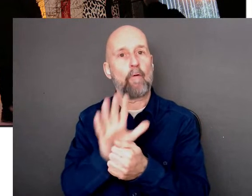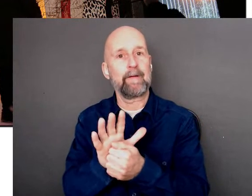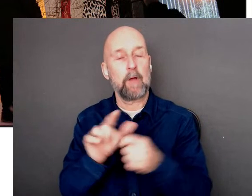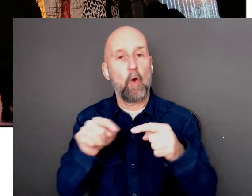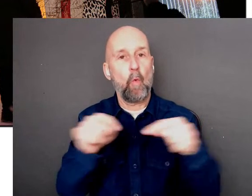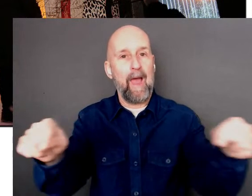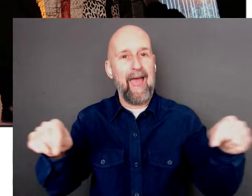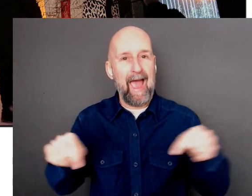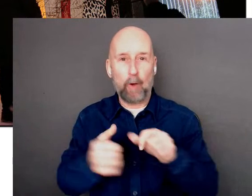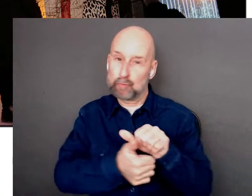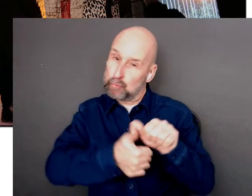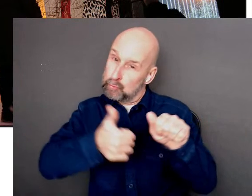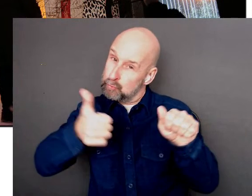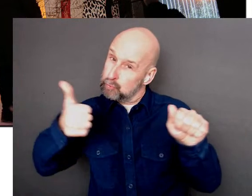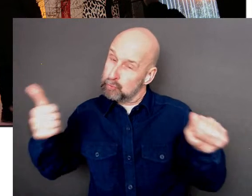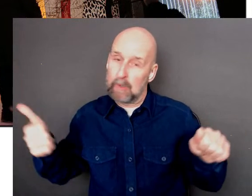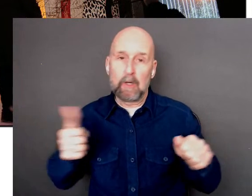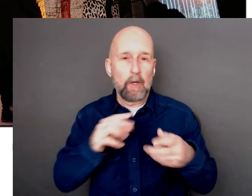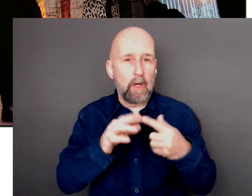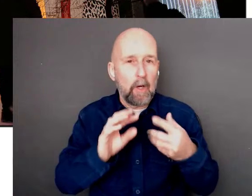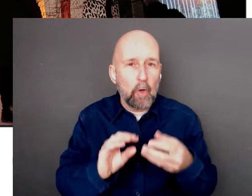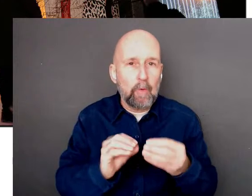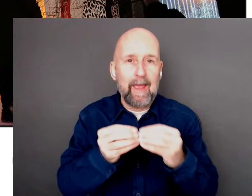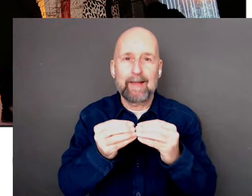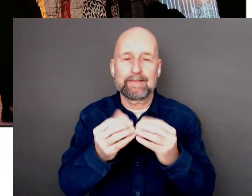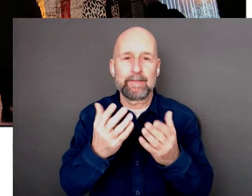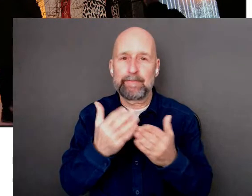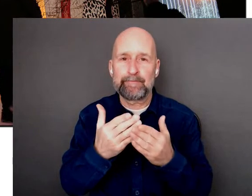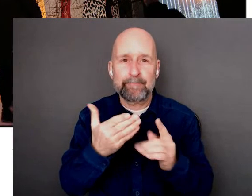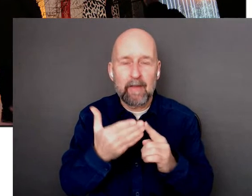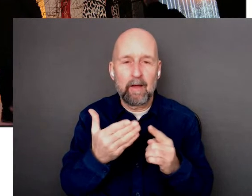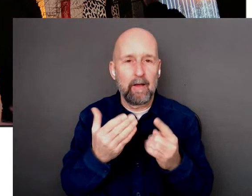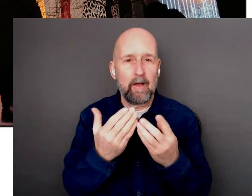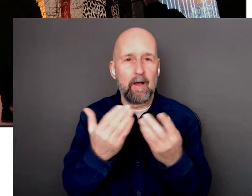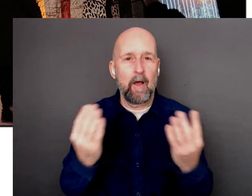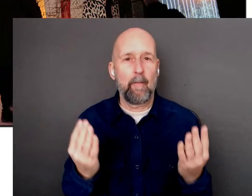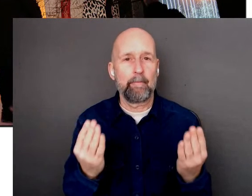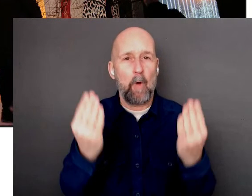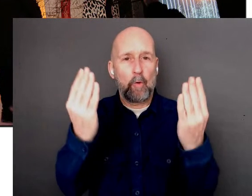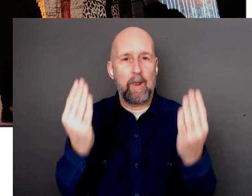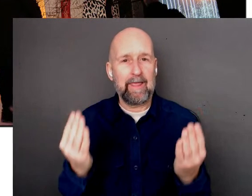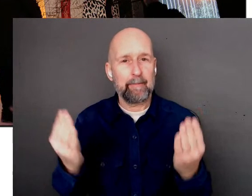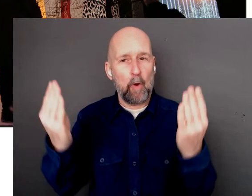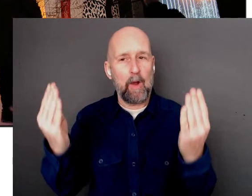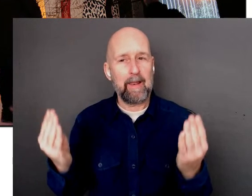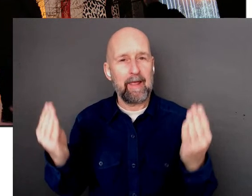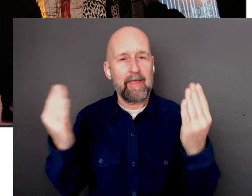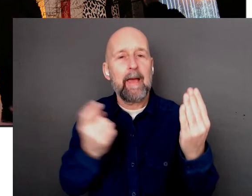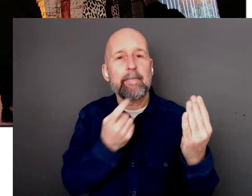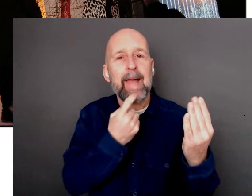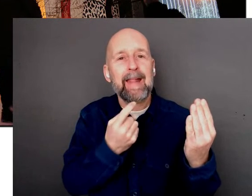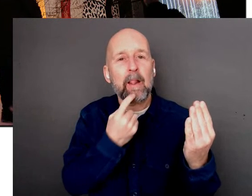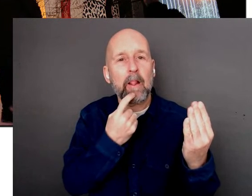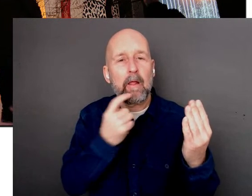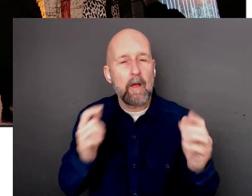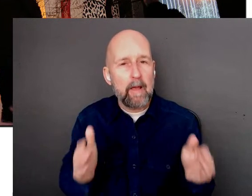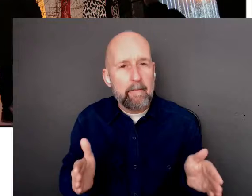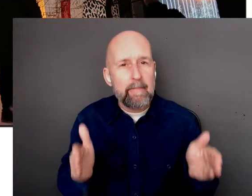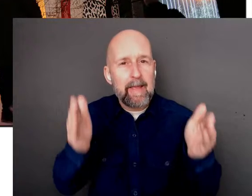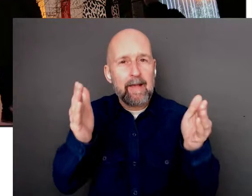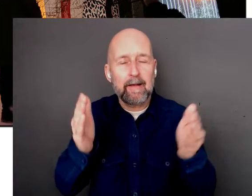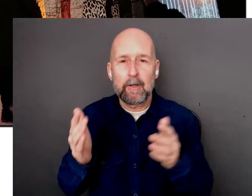create identities to monolith metal pieces, and we were kind of every day together trying